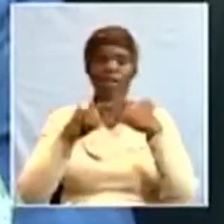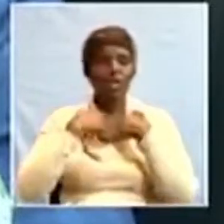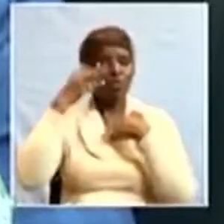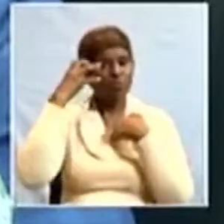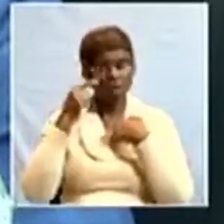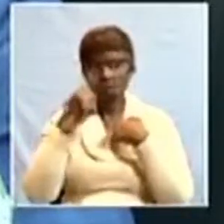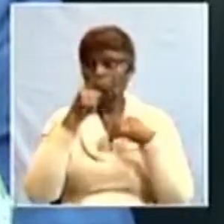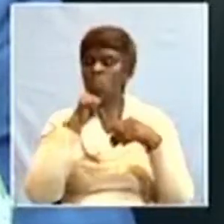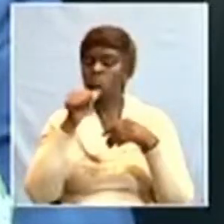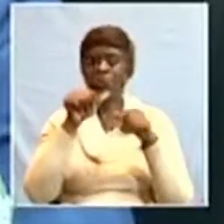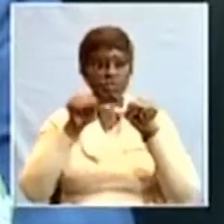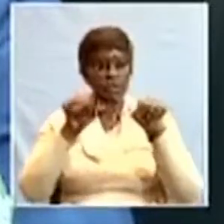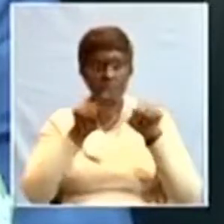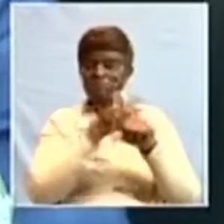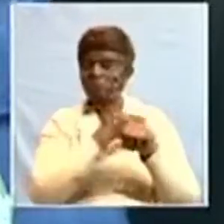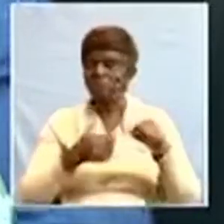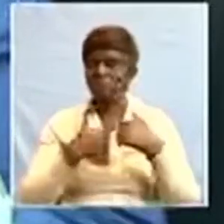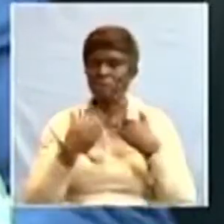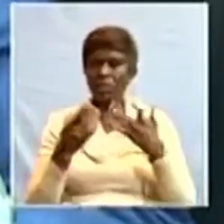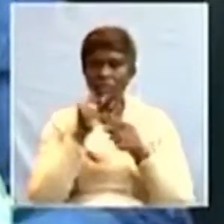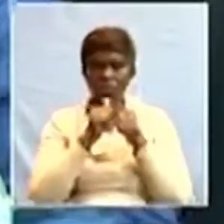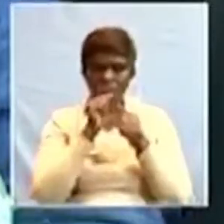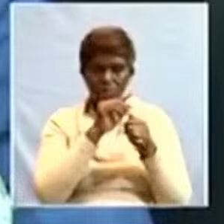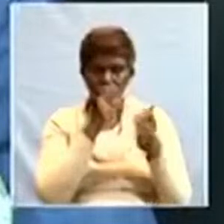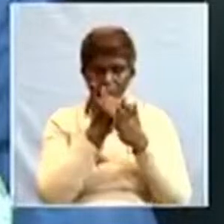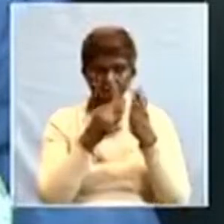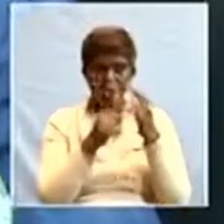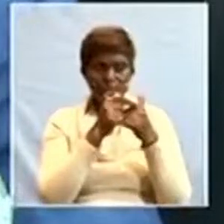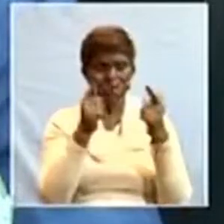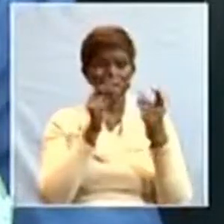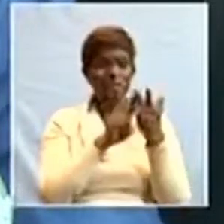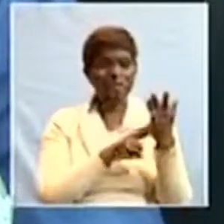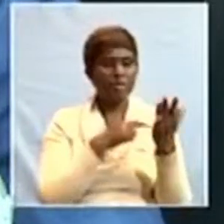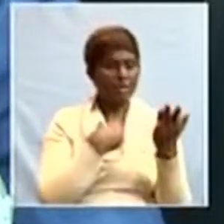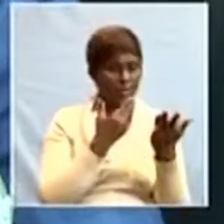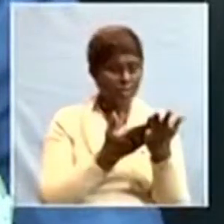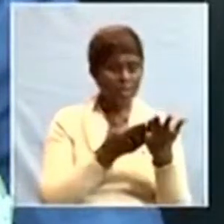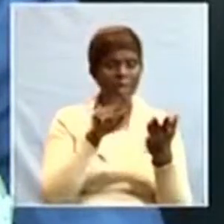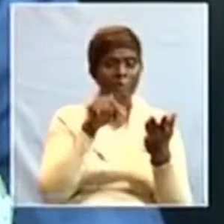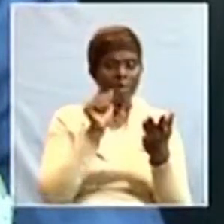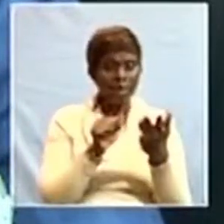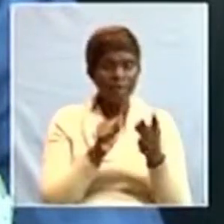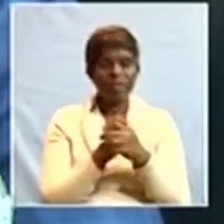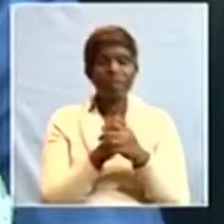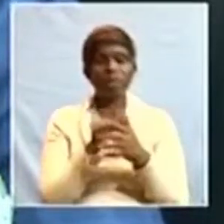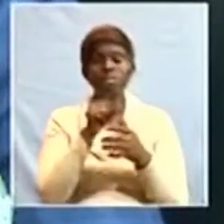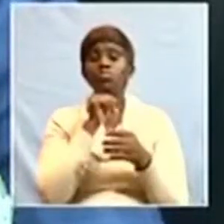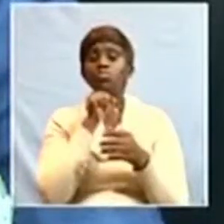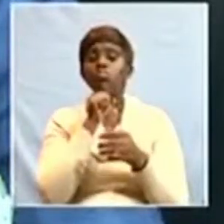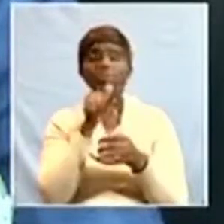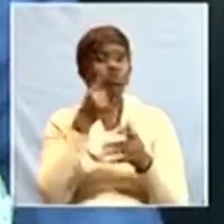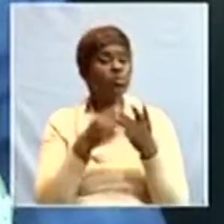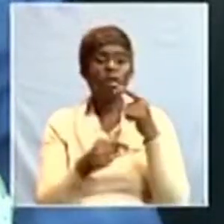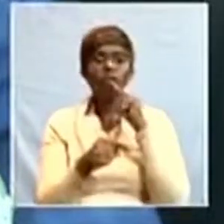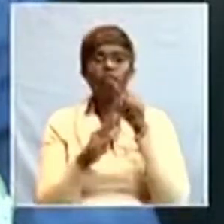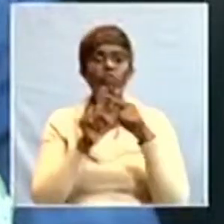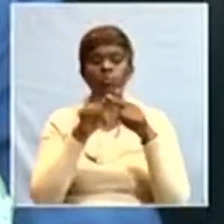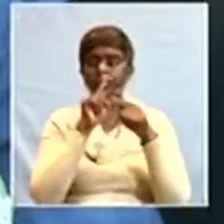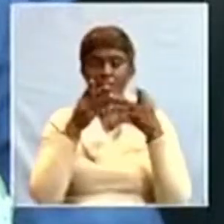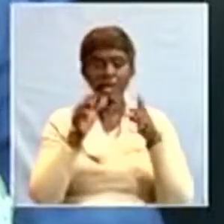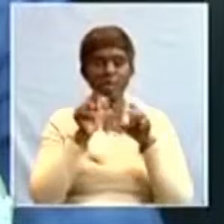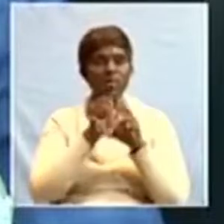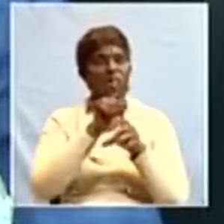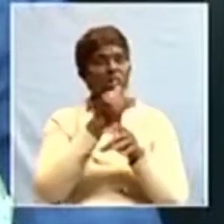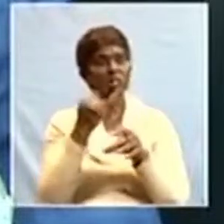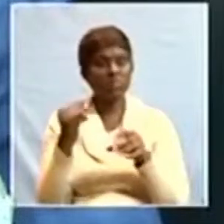don't take audit serious, because this big report you've brought here, PS. You are not supposed to be here on these